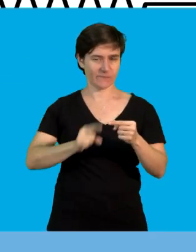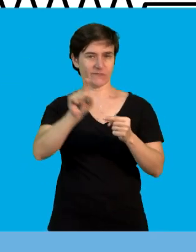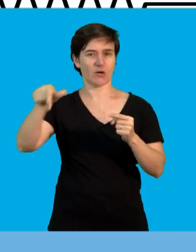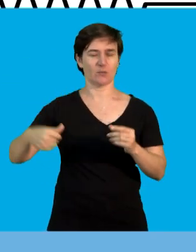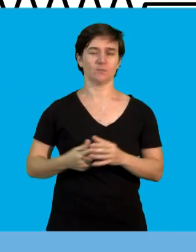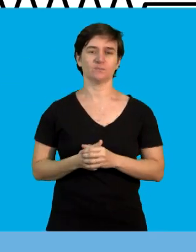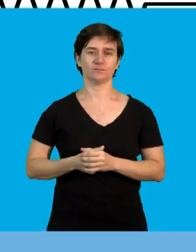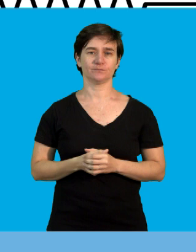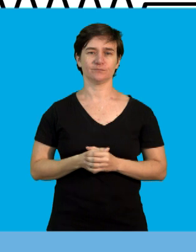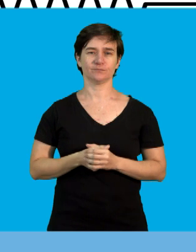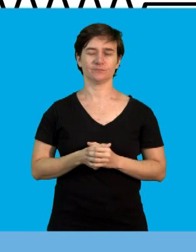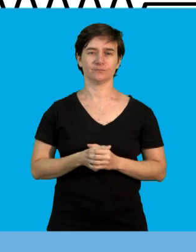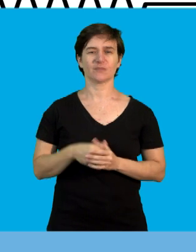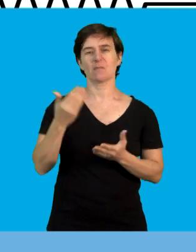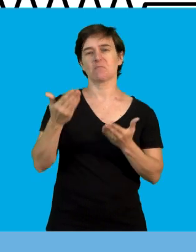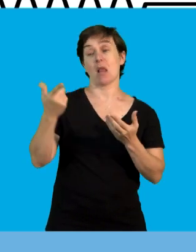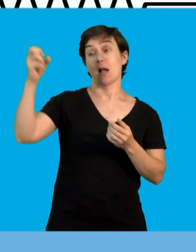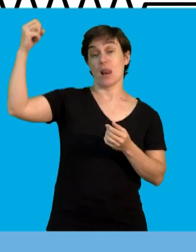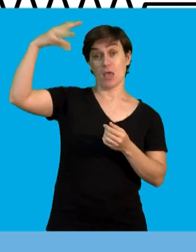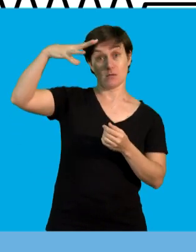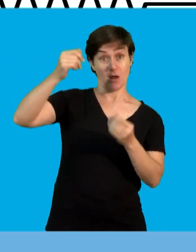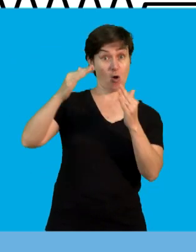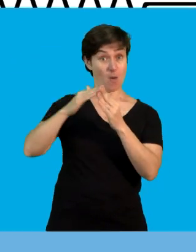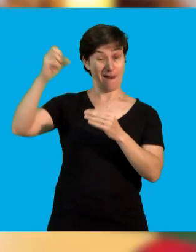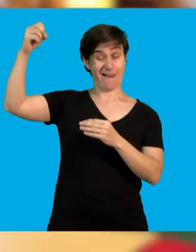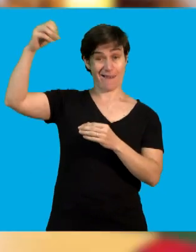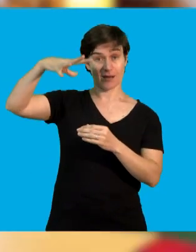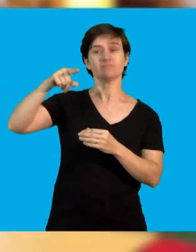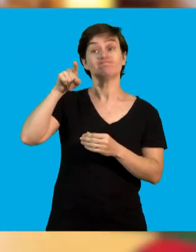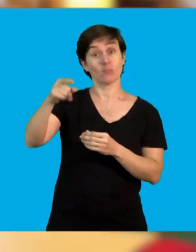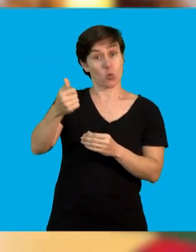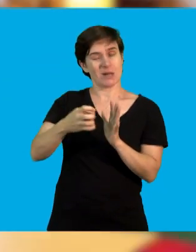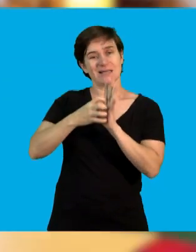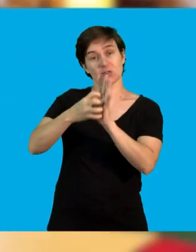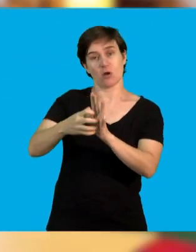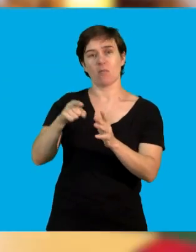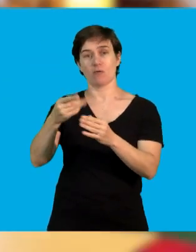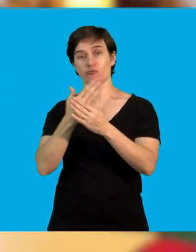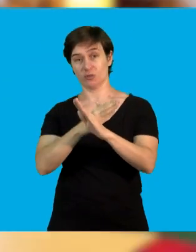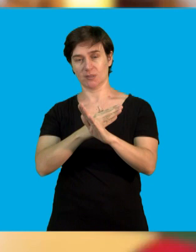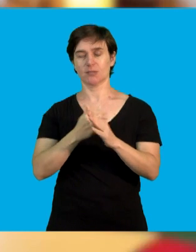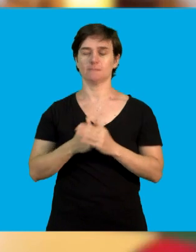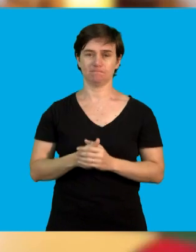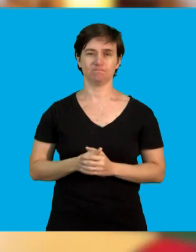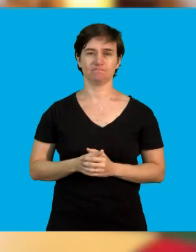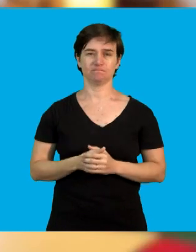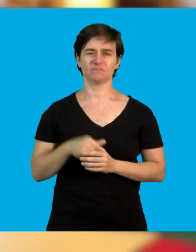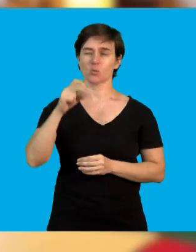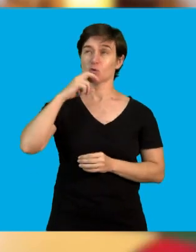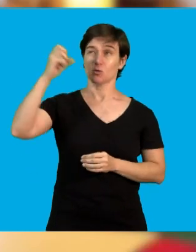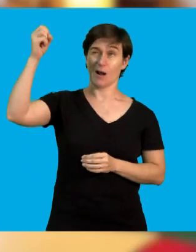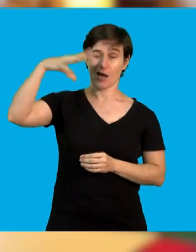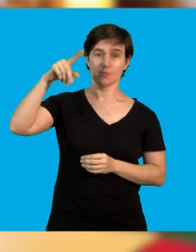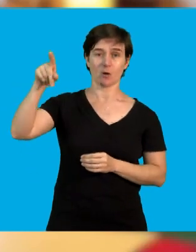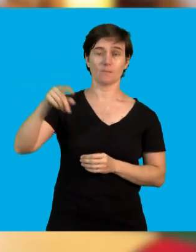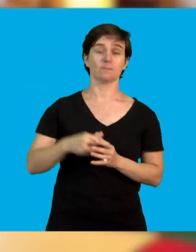resistor for its usefulness. Now the bulbs that you are using at home, those are actually an example of a resistor. So we're using those bulbs